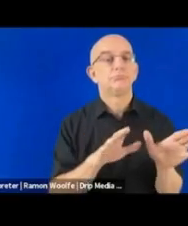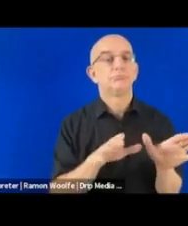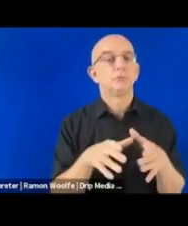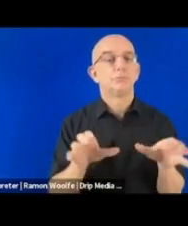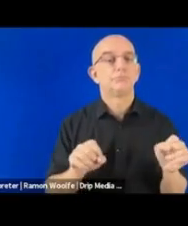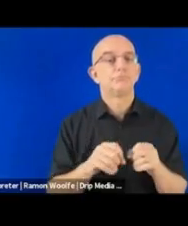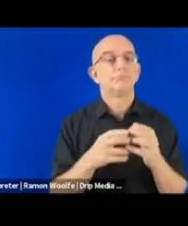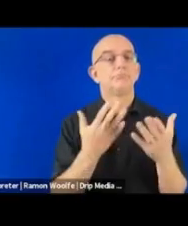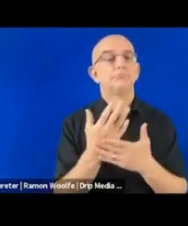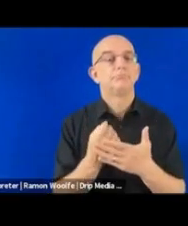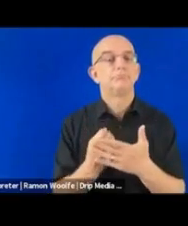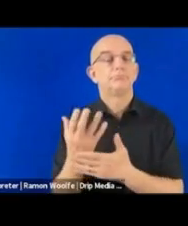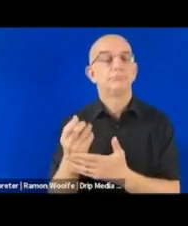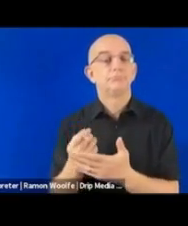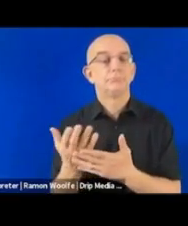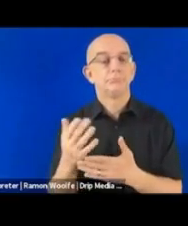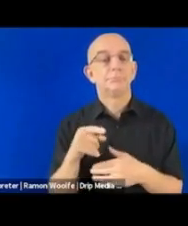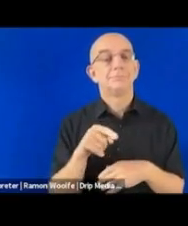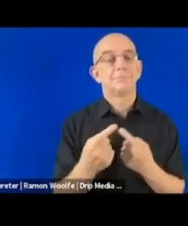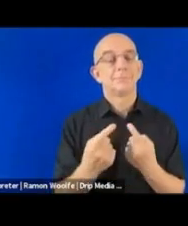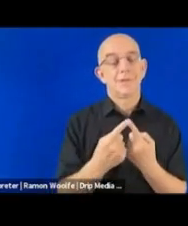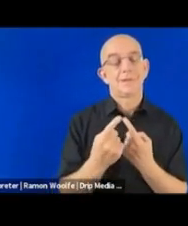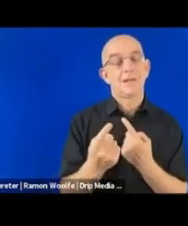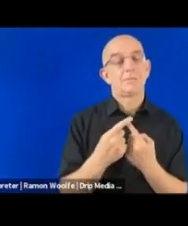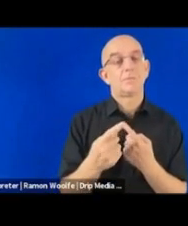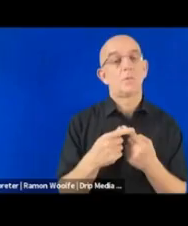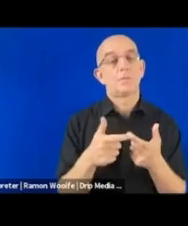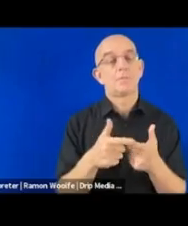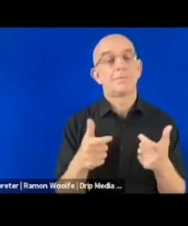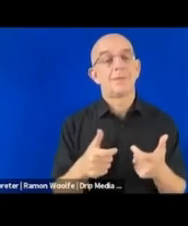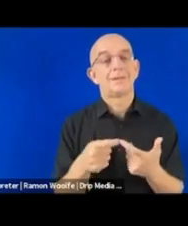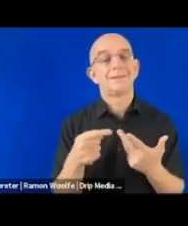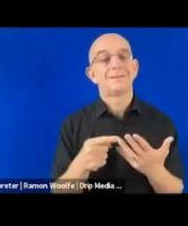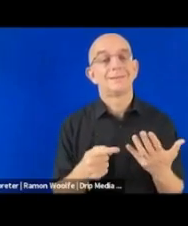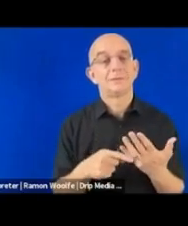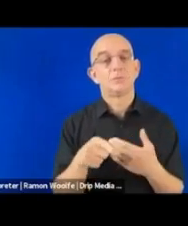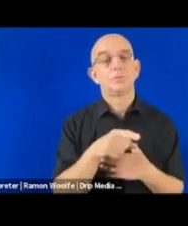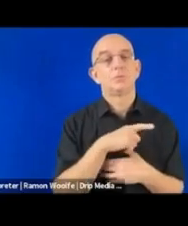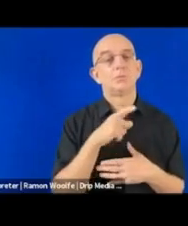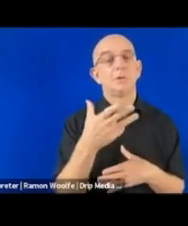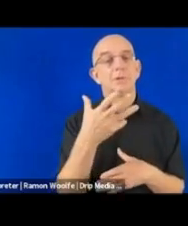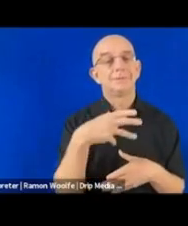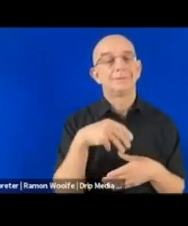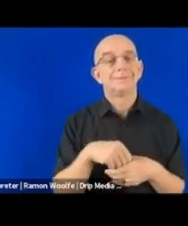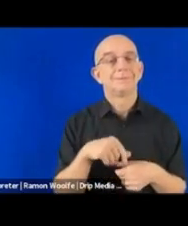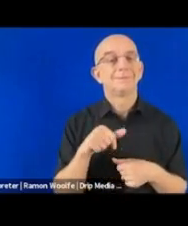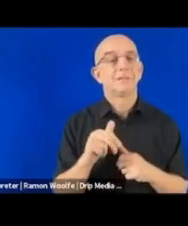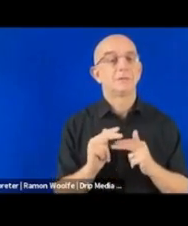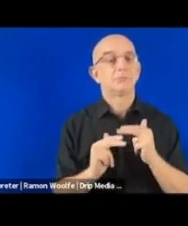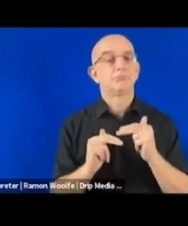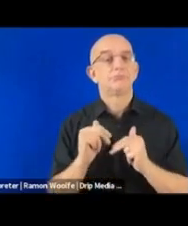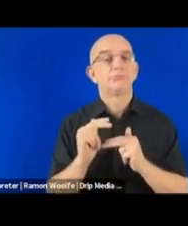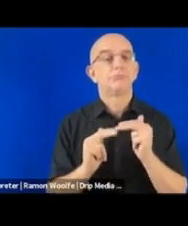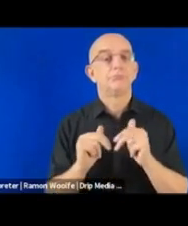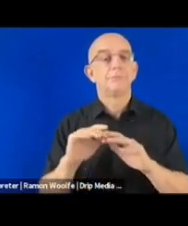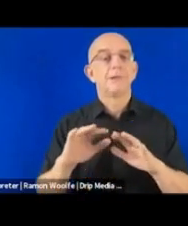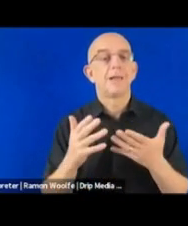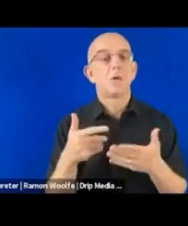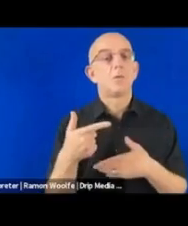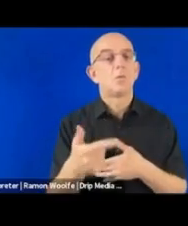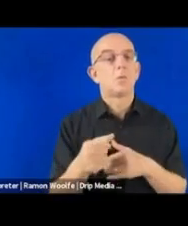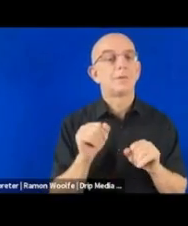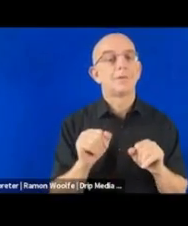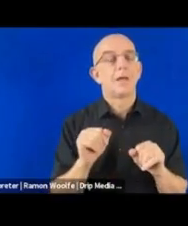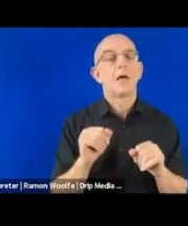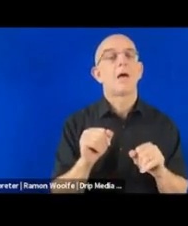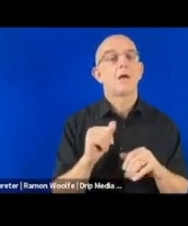before we would basically look at selection as and identification as targeting, but then from the now coming in,